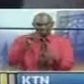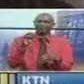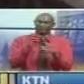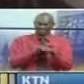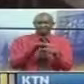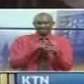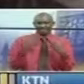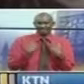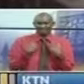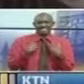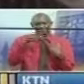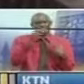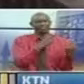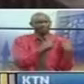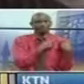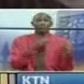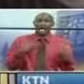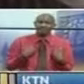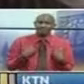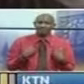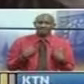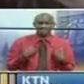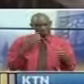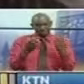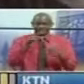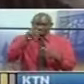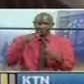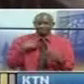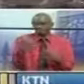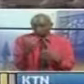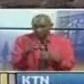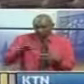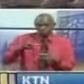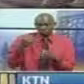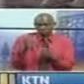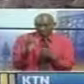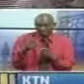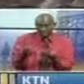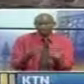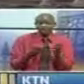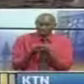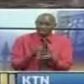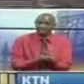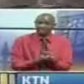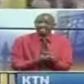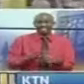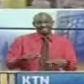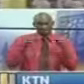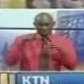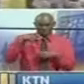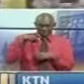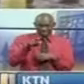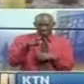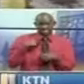themselves busy. They have got the responsibility to meet. They could be having their grandchildren. According to the chairman of the Karo